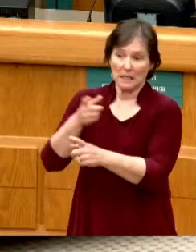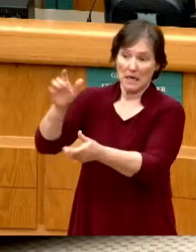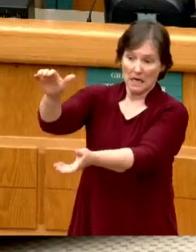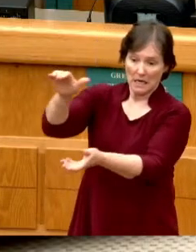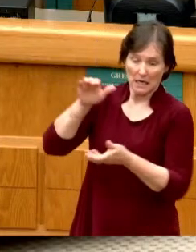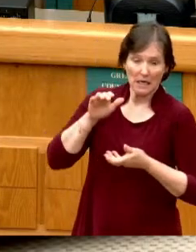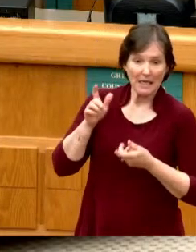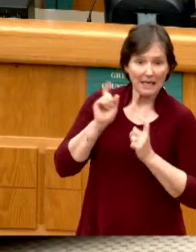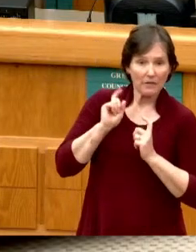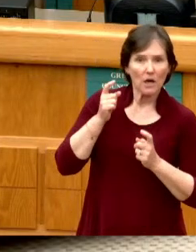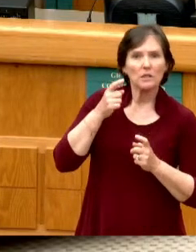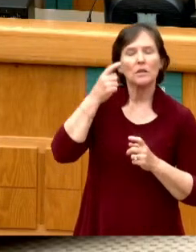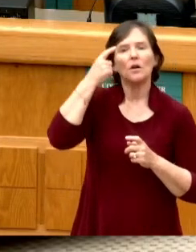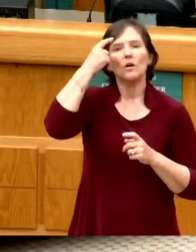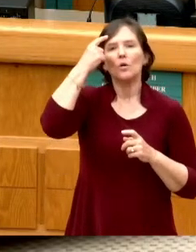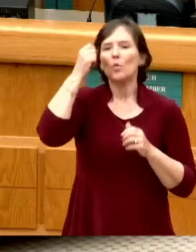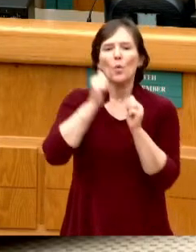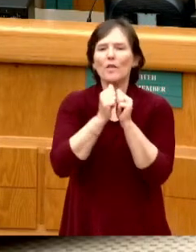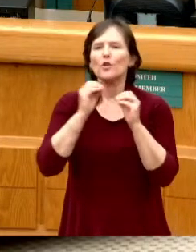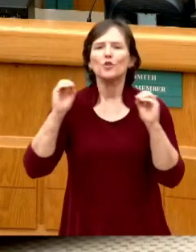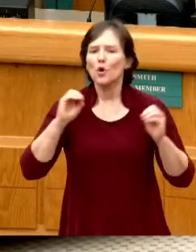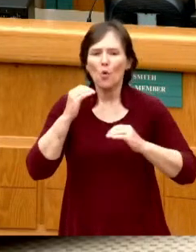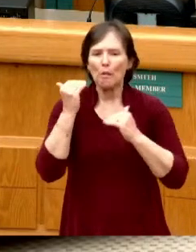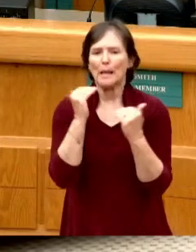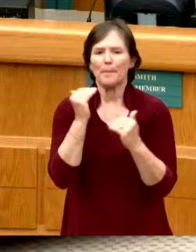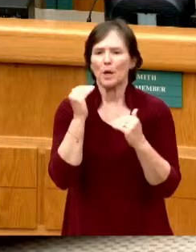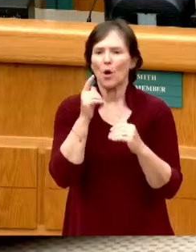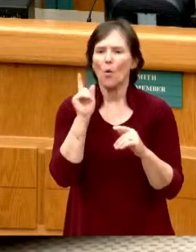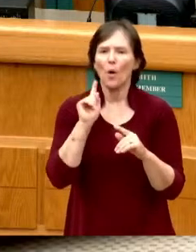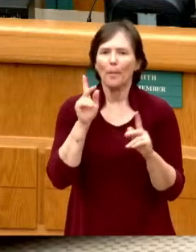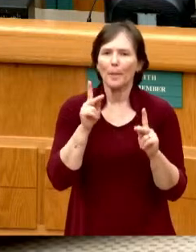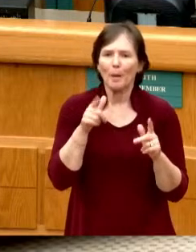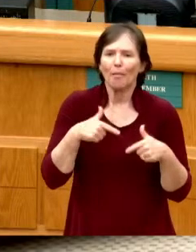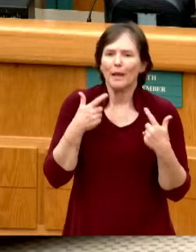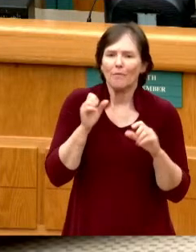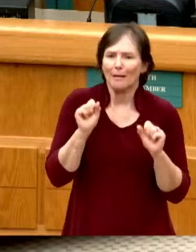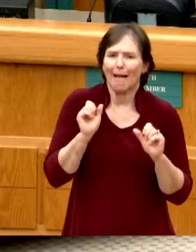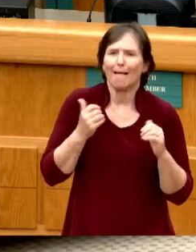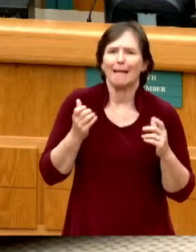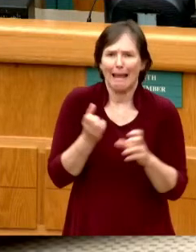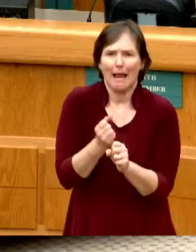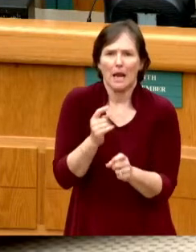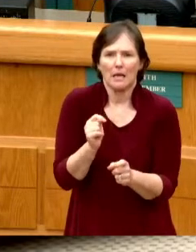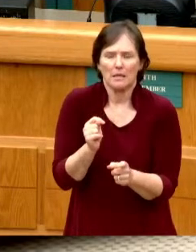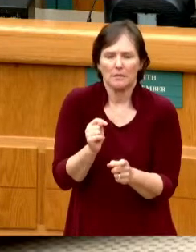restrictions. We were allocated 5,000 vaccines for the next mega vaccine drive-through.